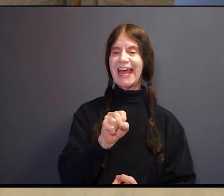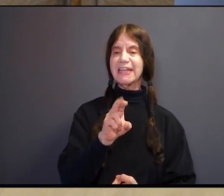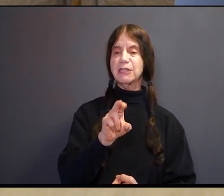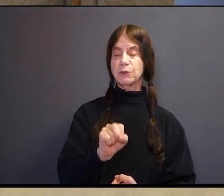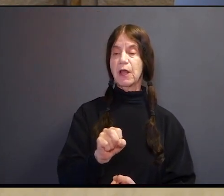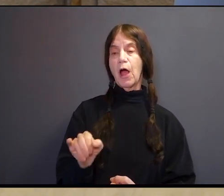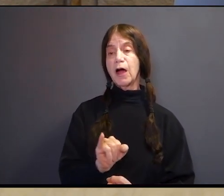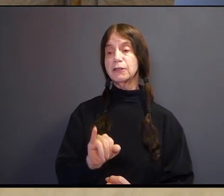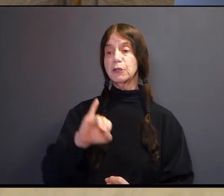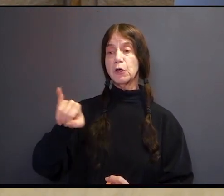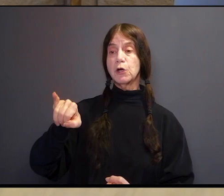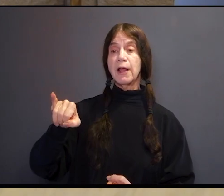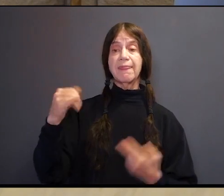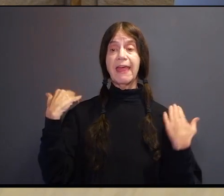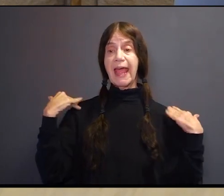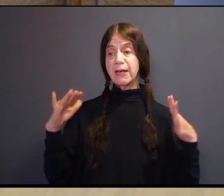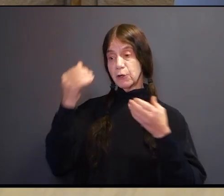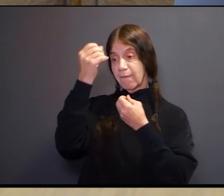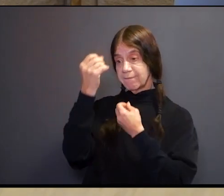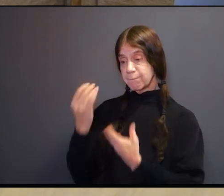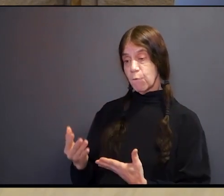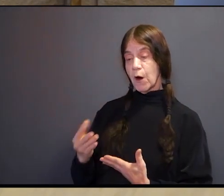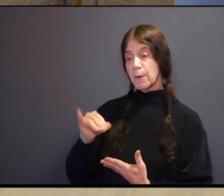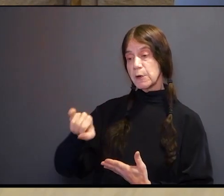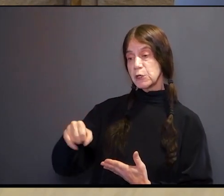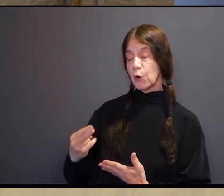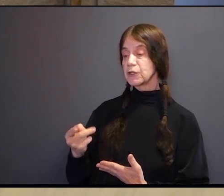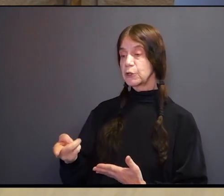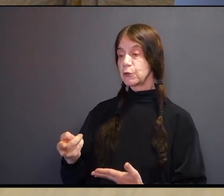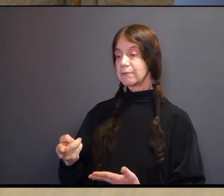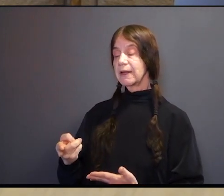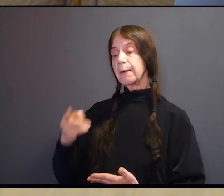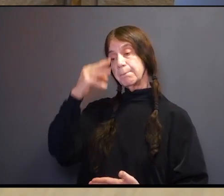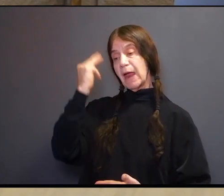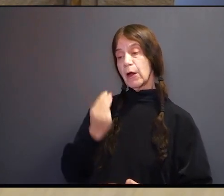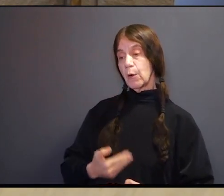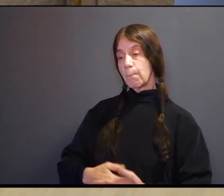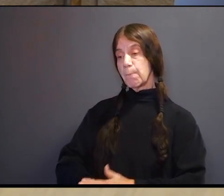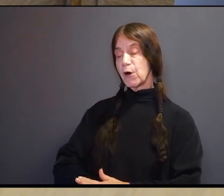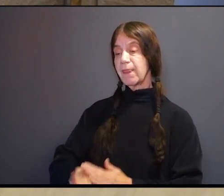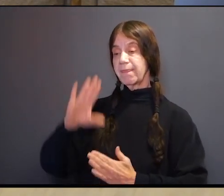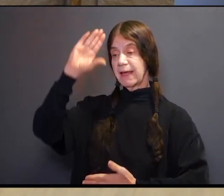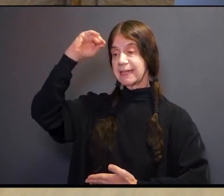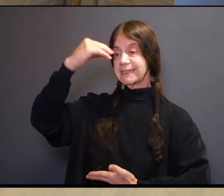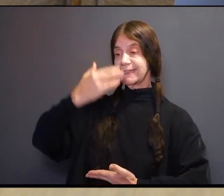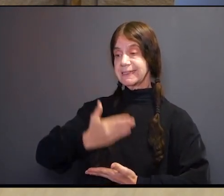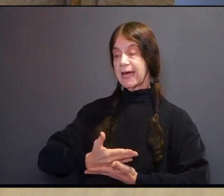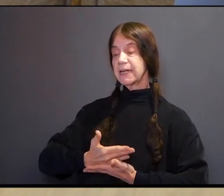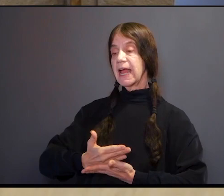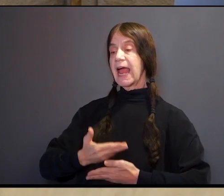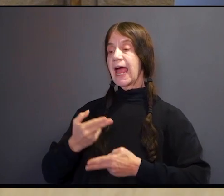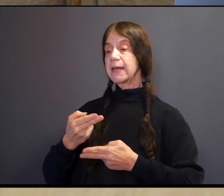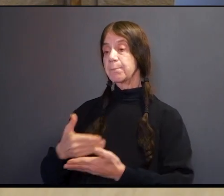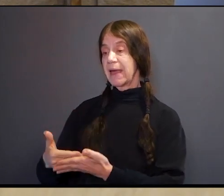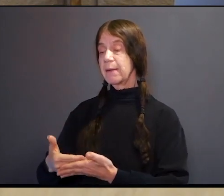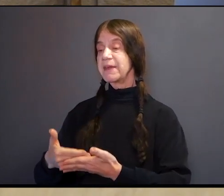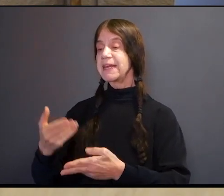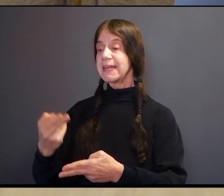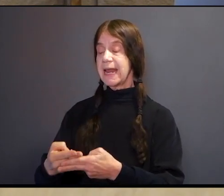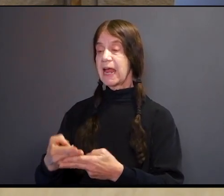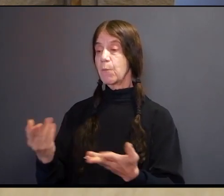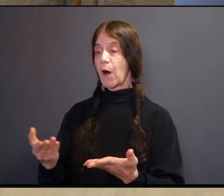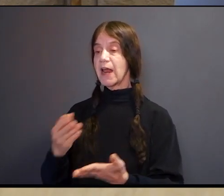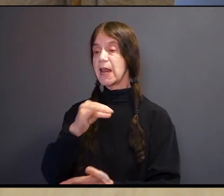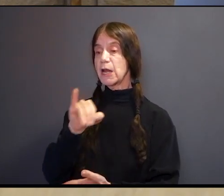Joseph hears from an angel these words, she will give birth to a son, and you are to give him the name